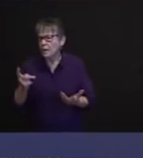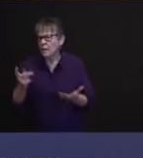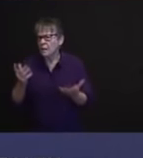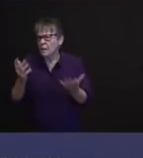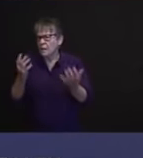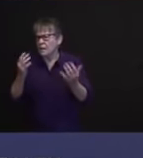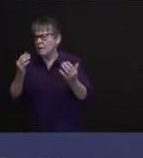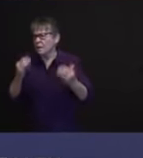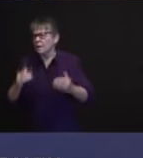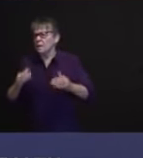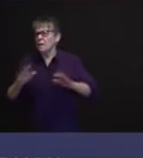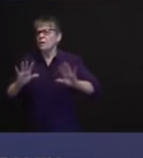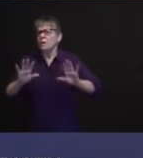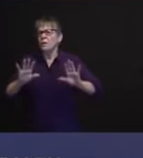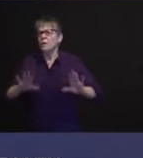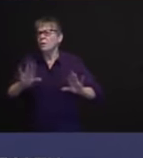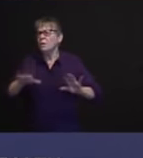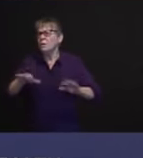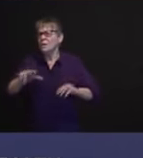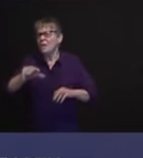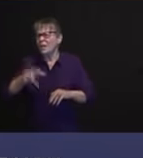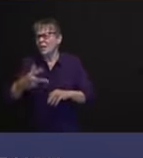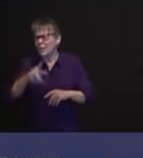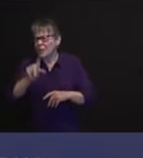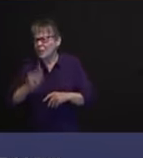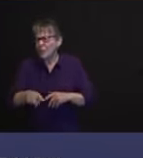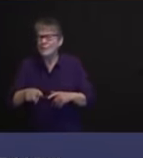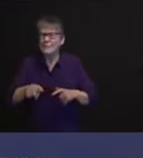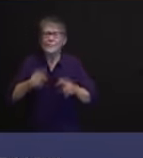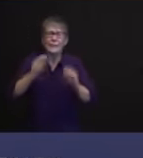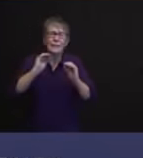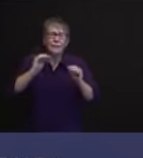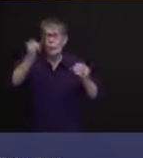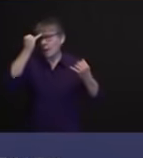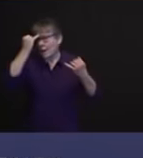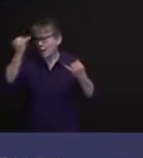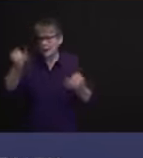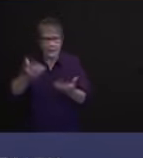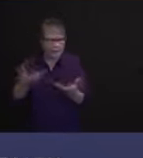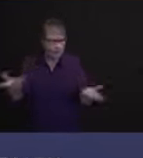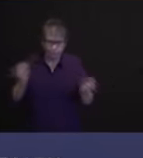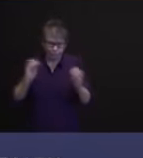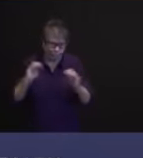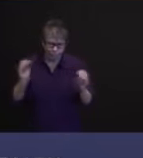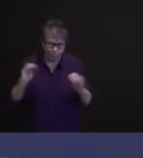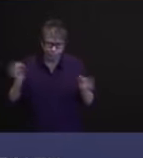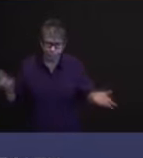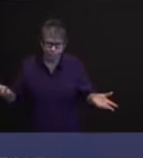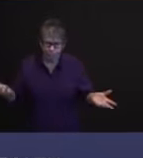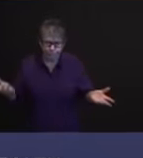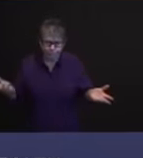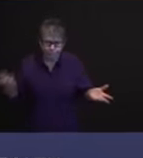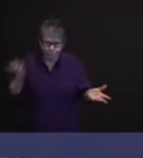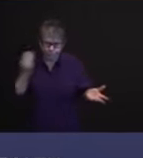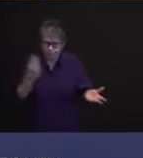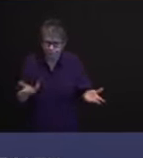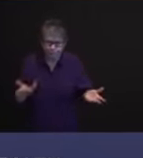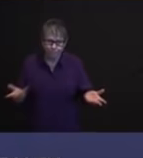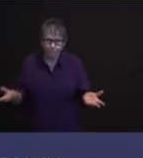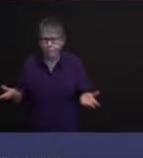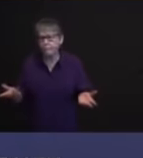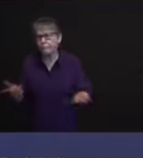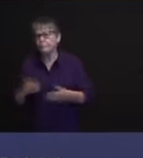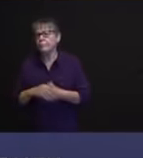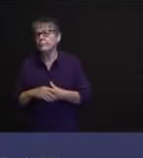On your third question, I literally have no insight on that, and Nikita will come back to you. I'm not got no insight. So the